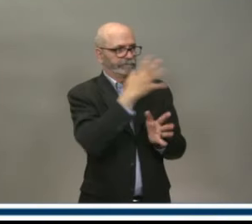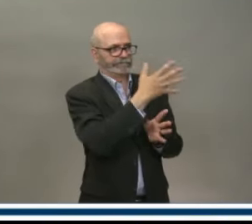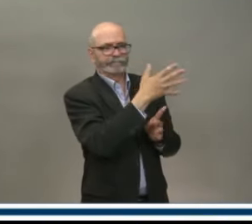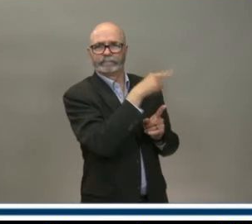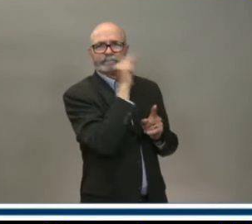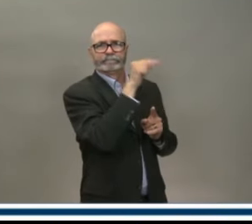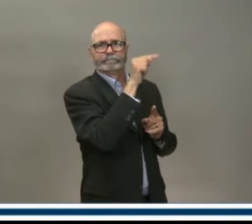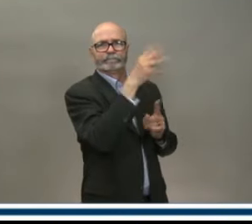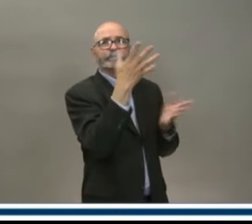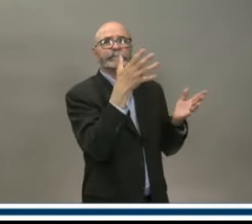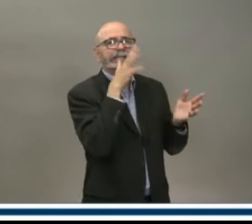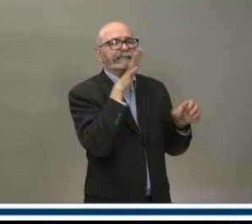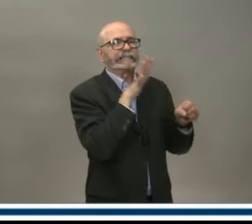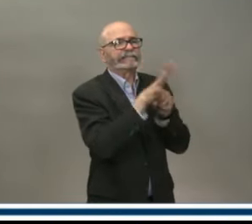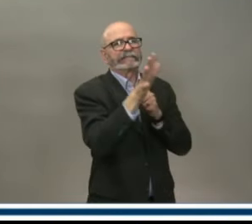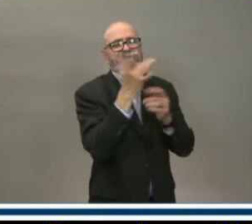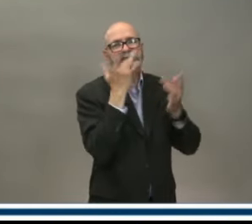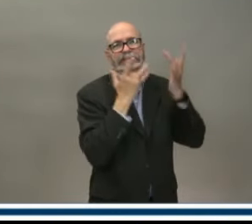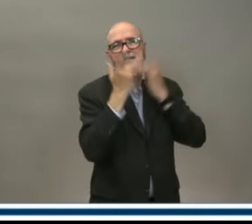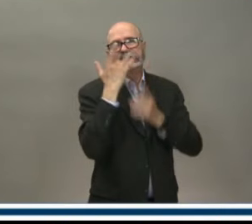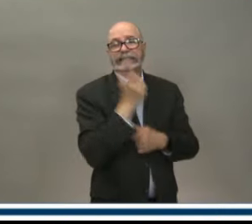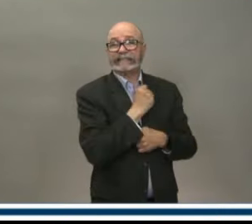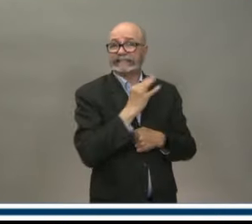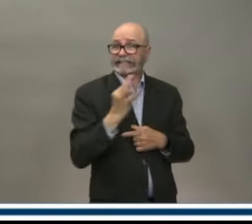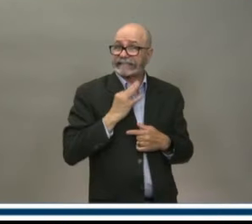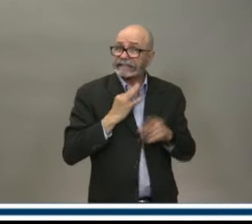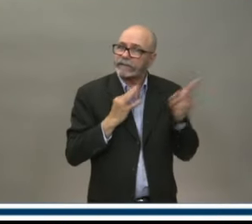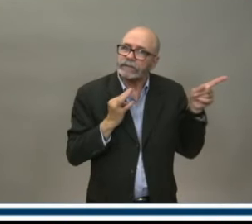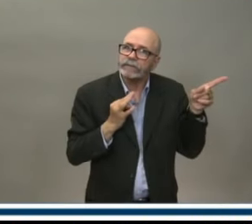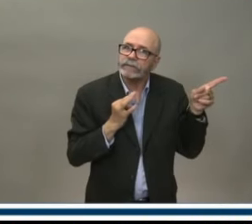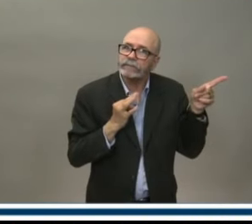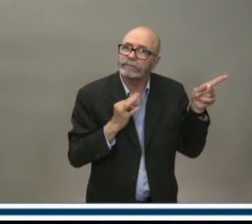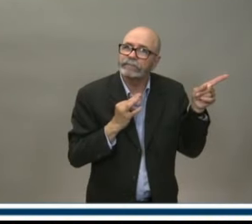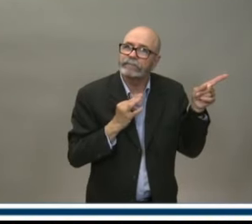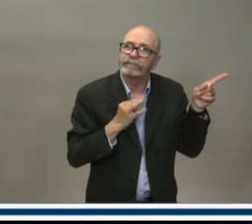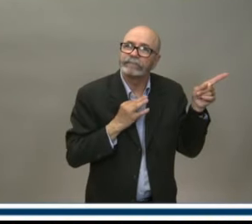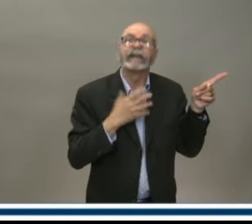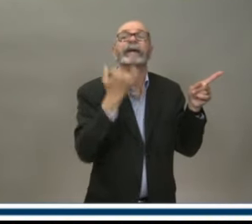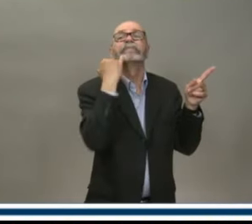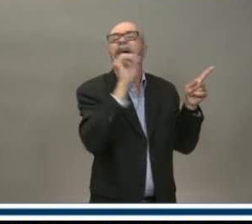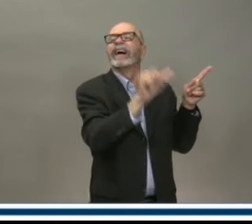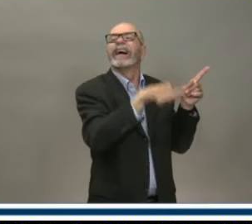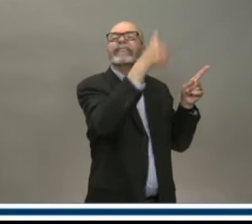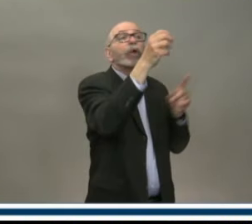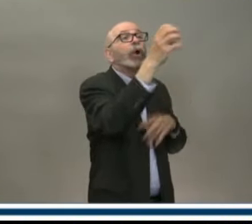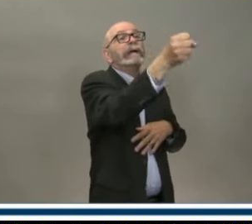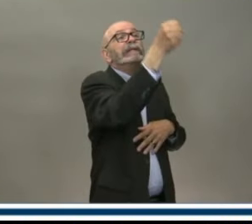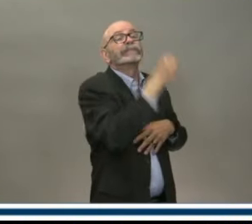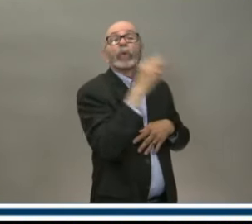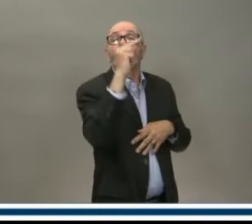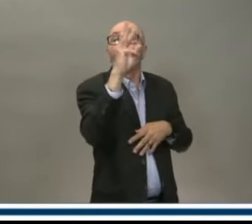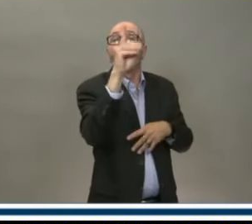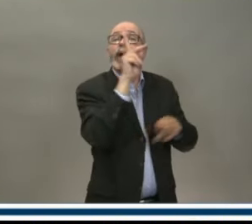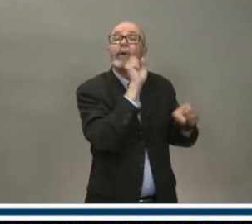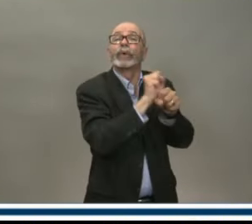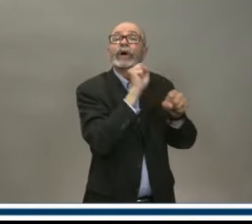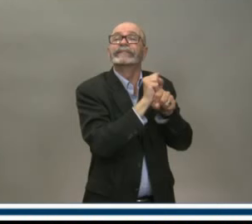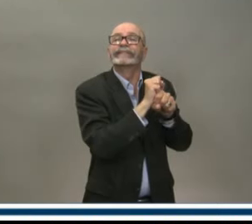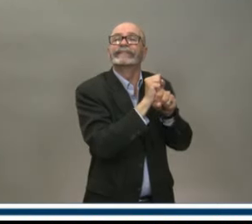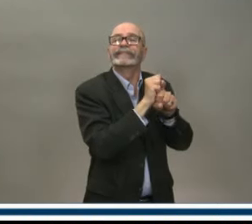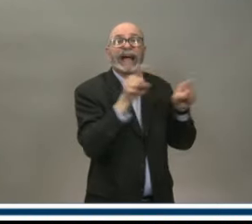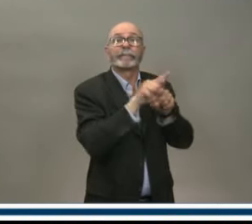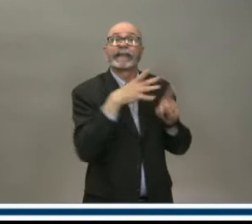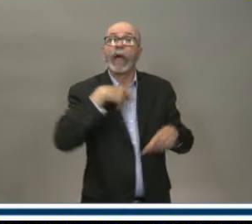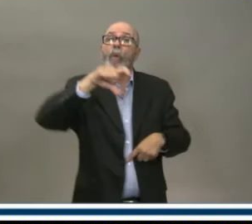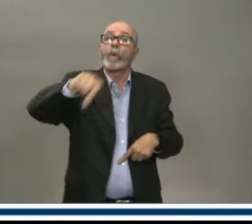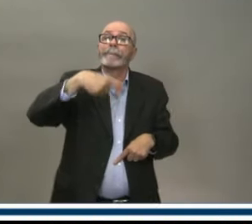if they were to go to the Northwood Manor, and was bringing up the what was done in Quebec with some long-term care